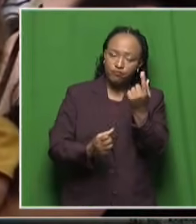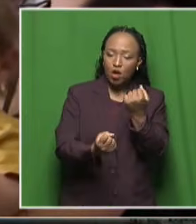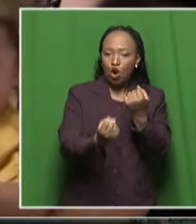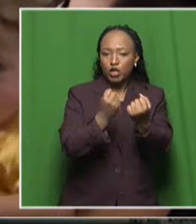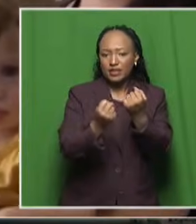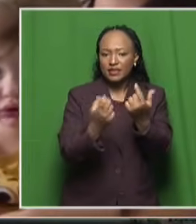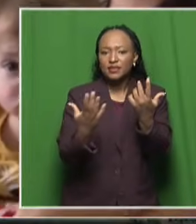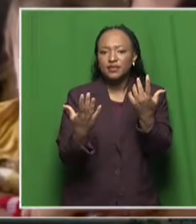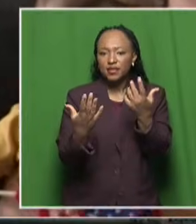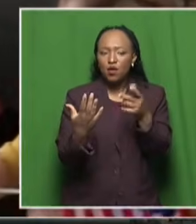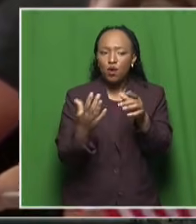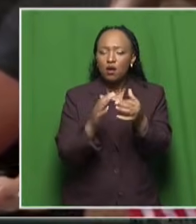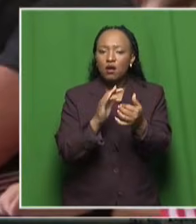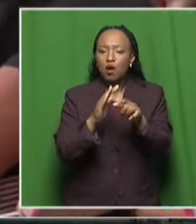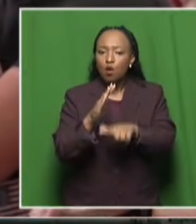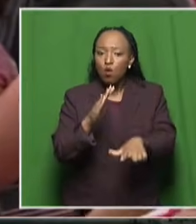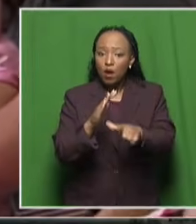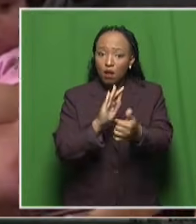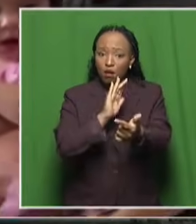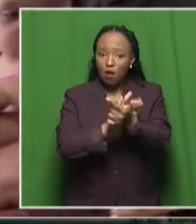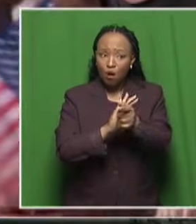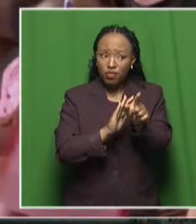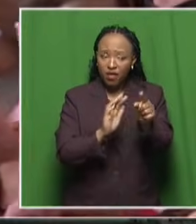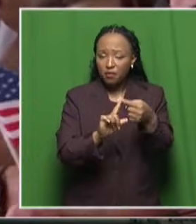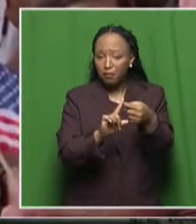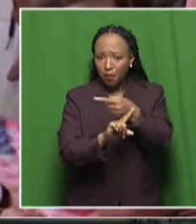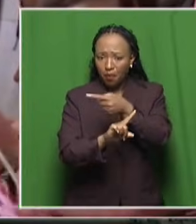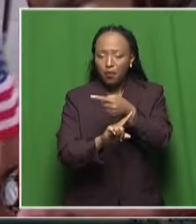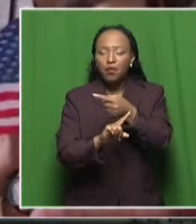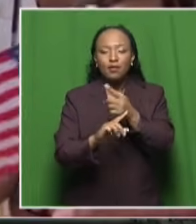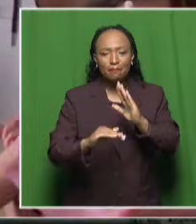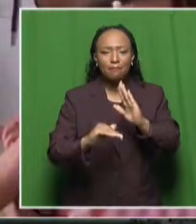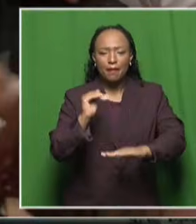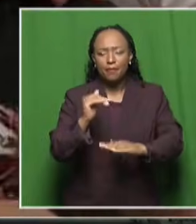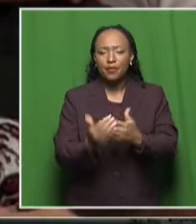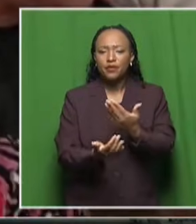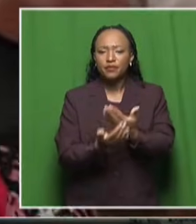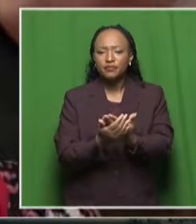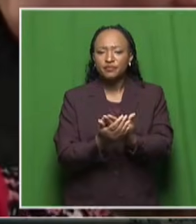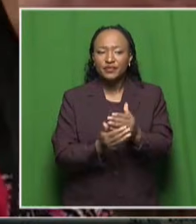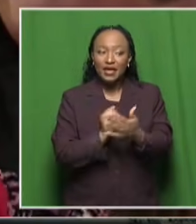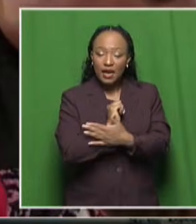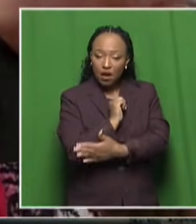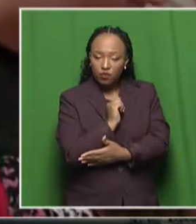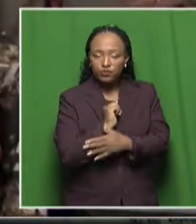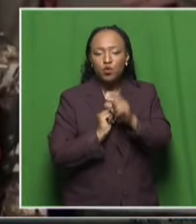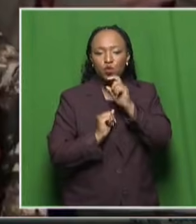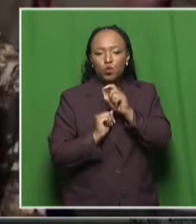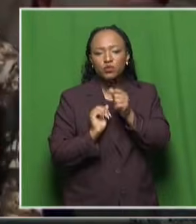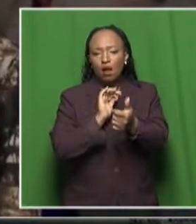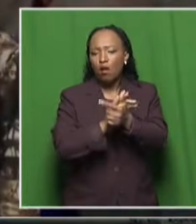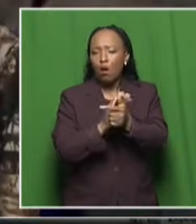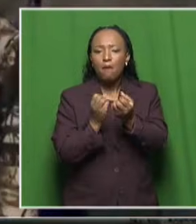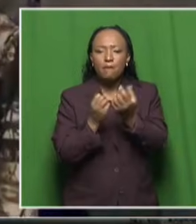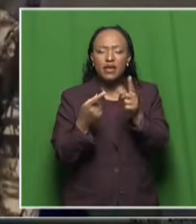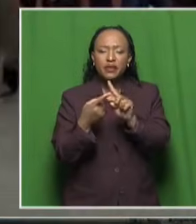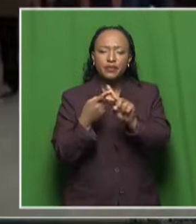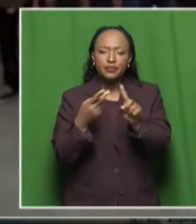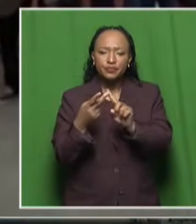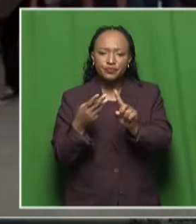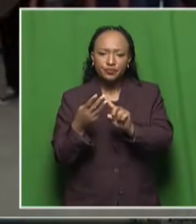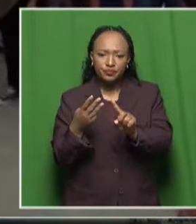levied penalties for the violation of the local law. So there are different instruments that the country can use to really try to resolve this. But with